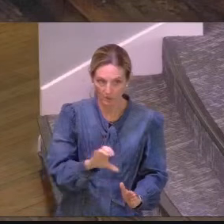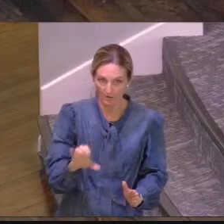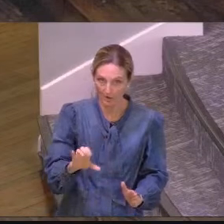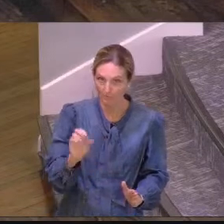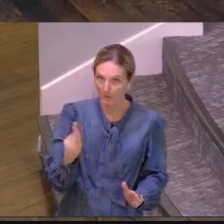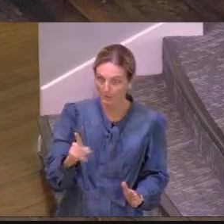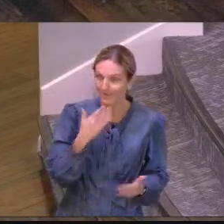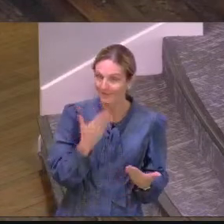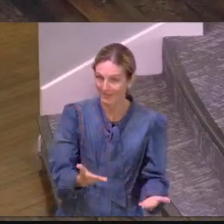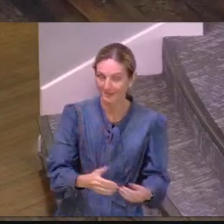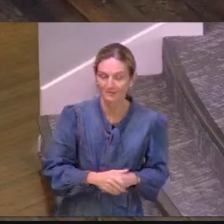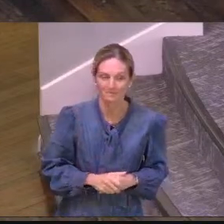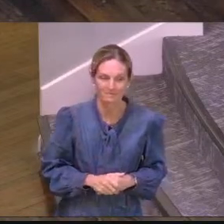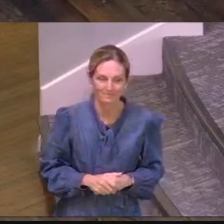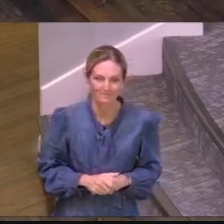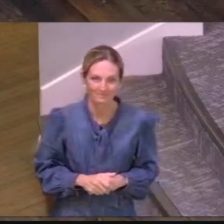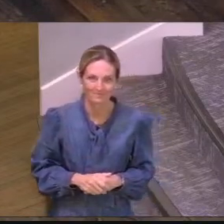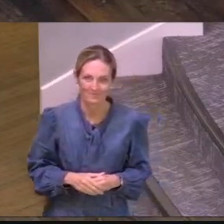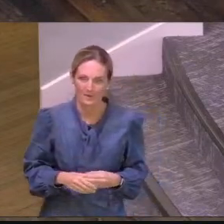Thank you very much.